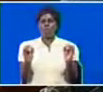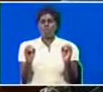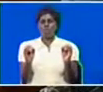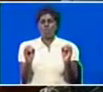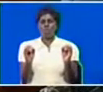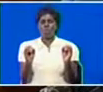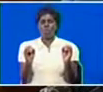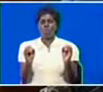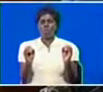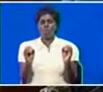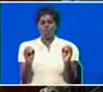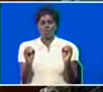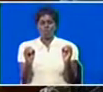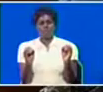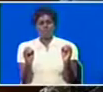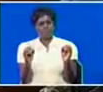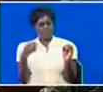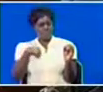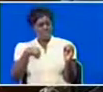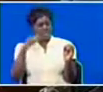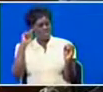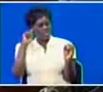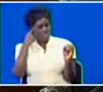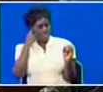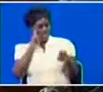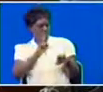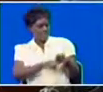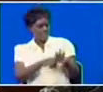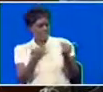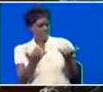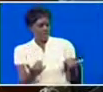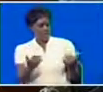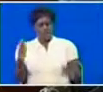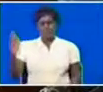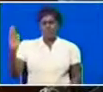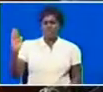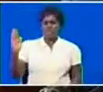effective, and I think it's time for the security apparatus in this